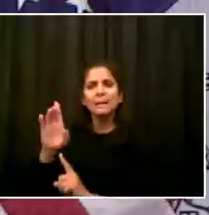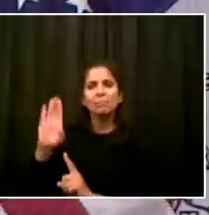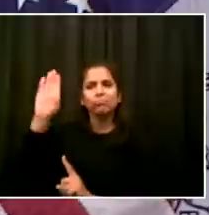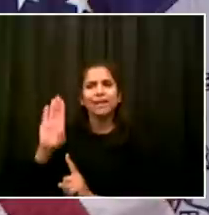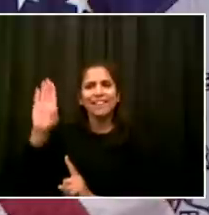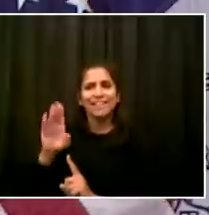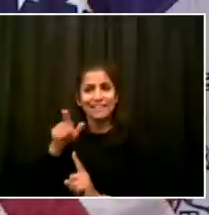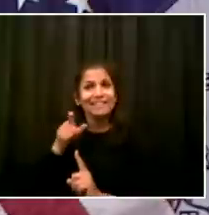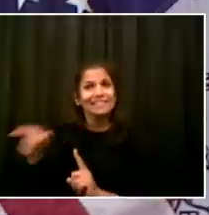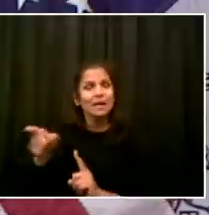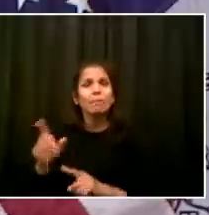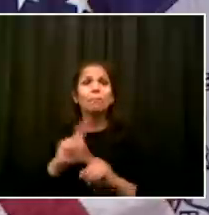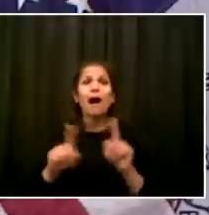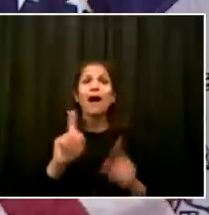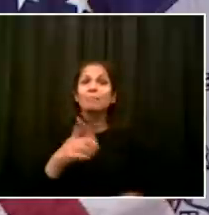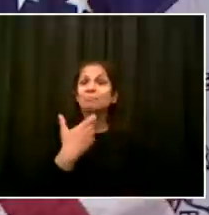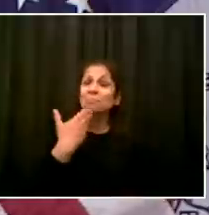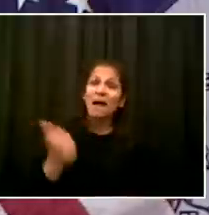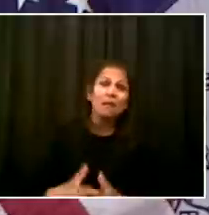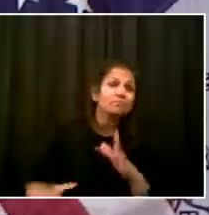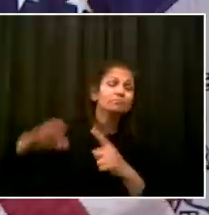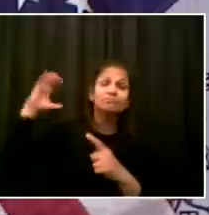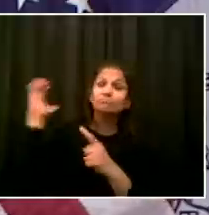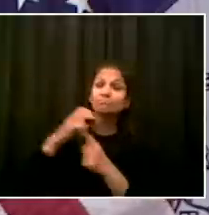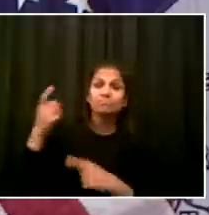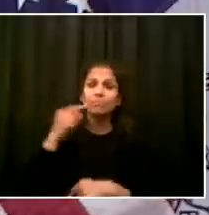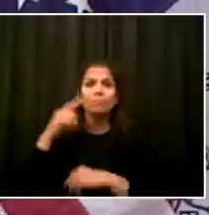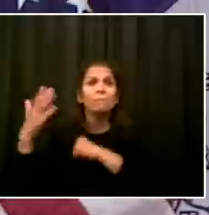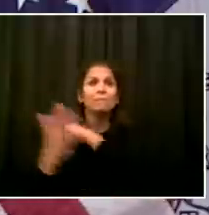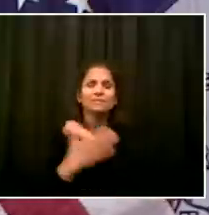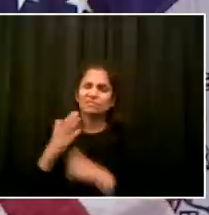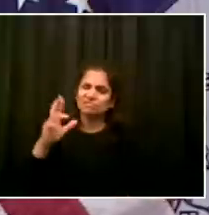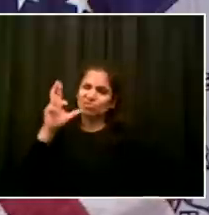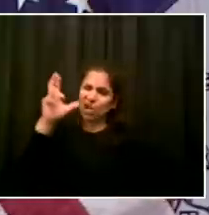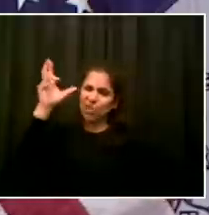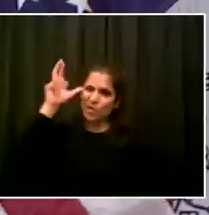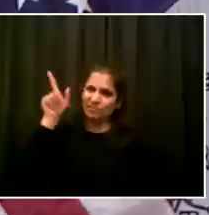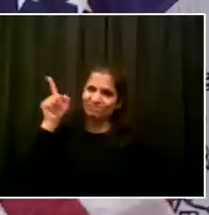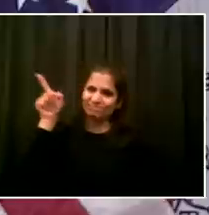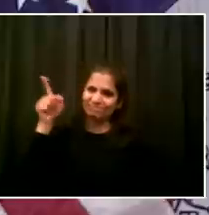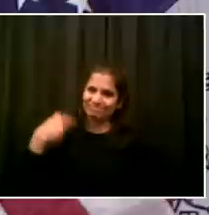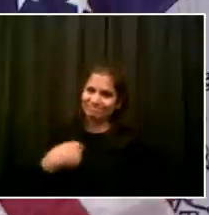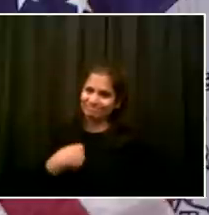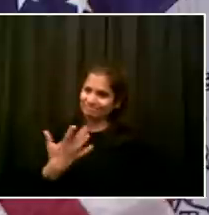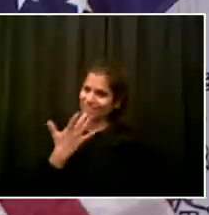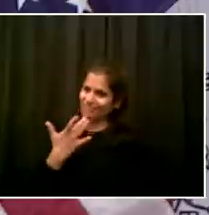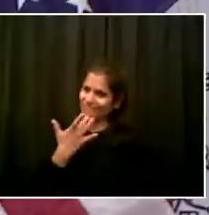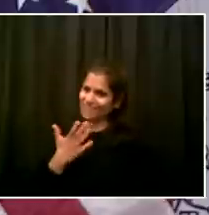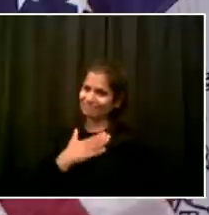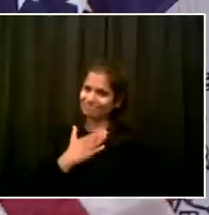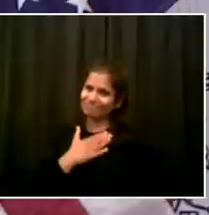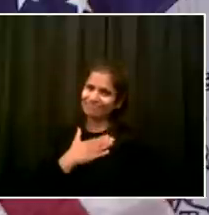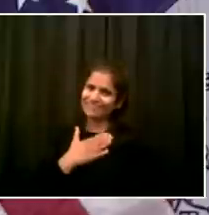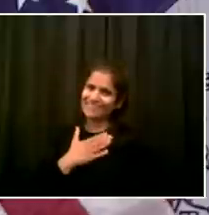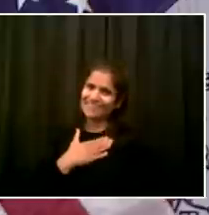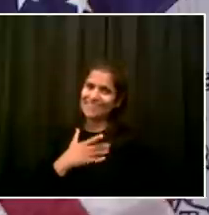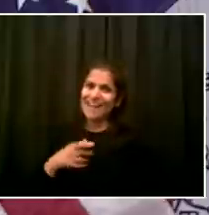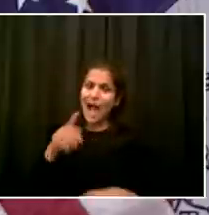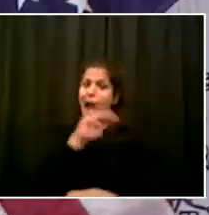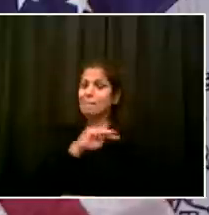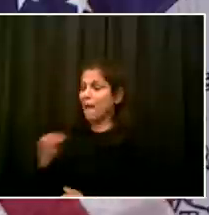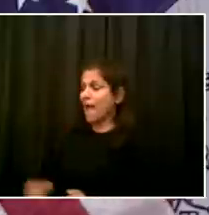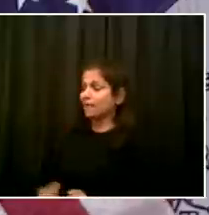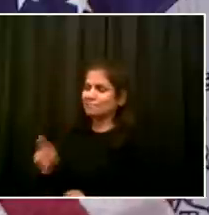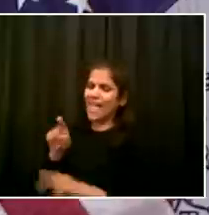So I appreciate you being a proud son of Queens, and I will continue to assert the superiority of Coney